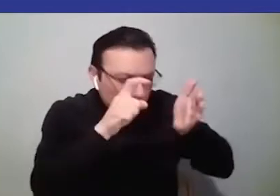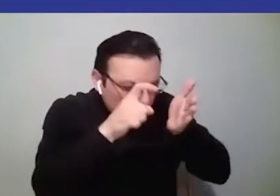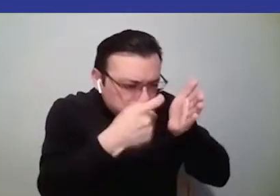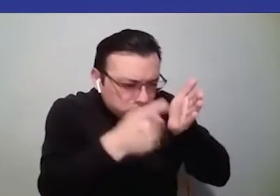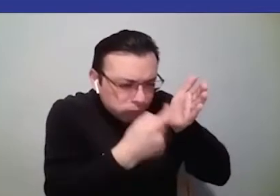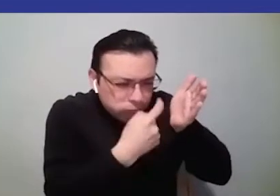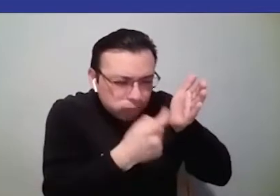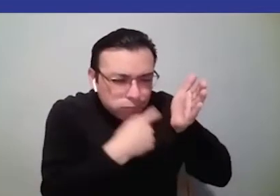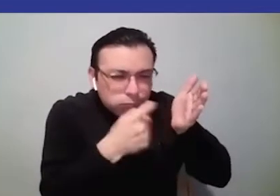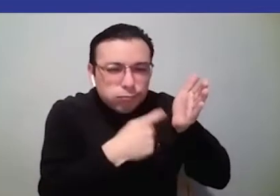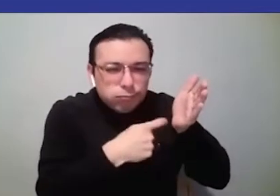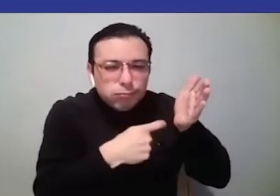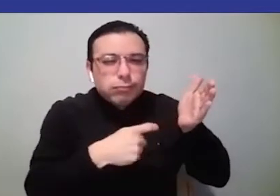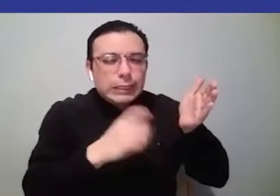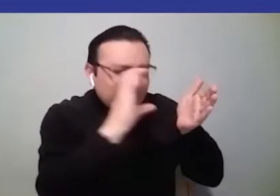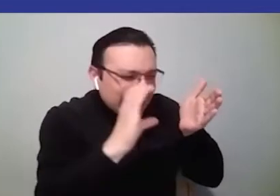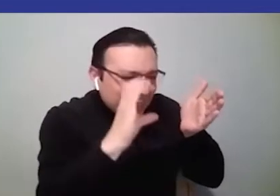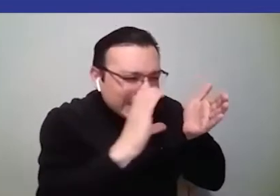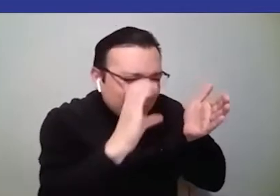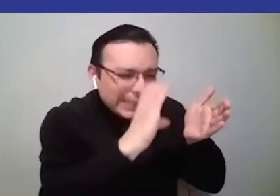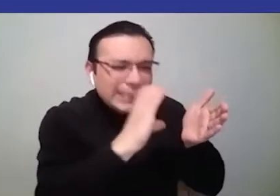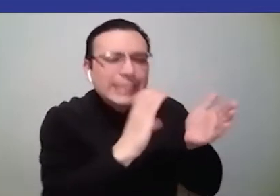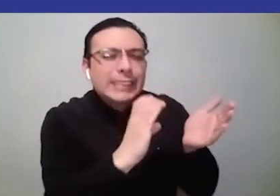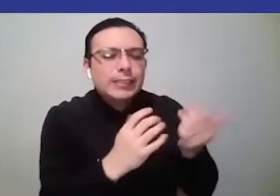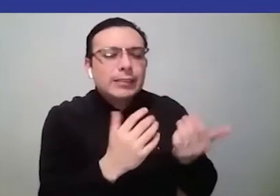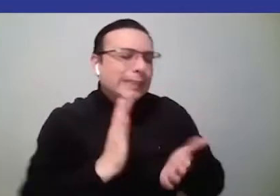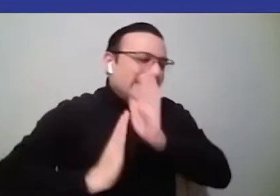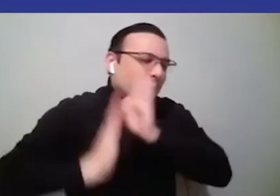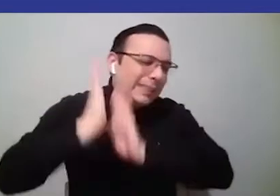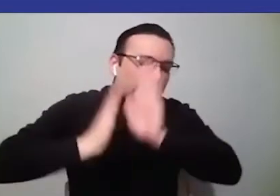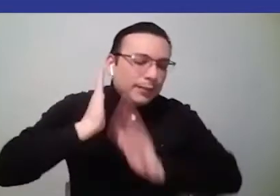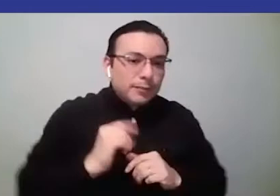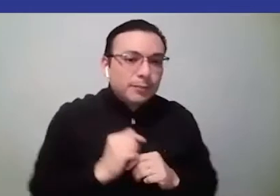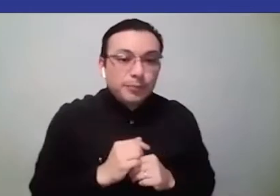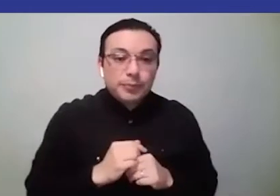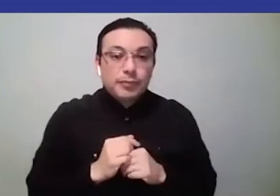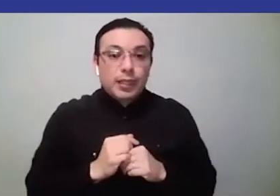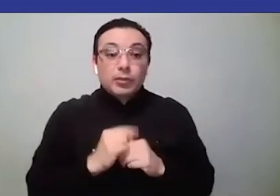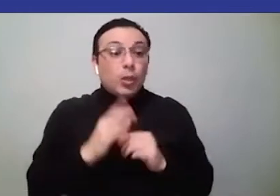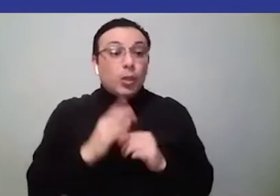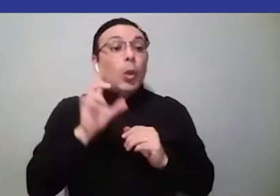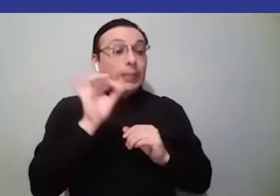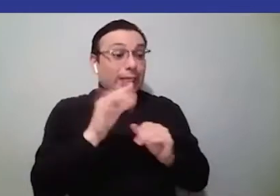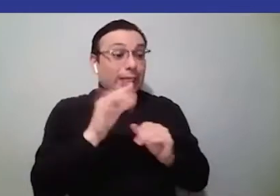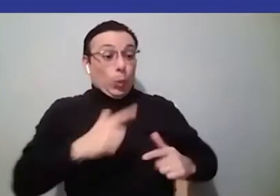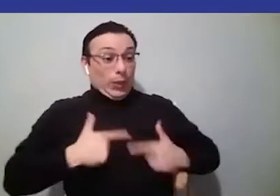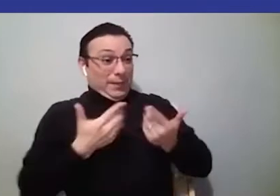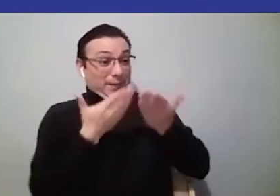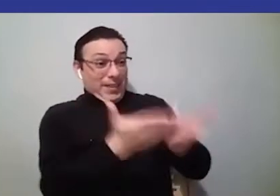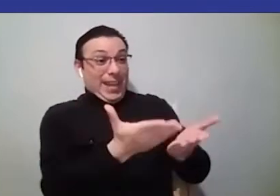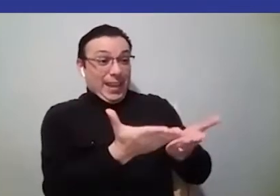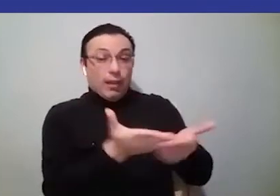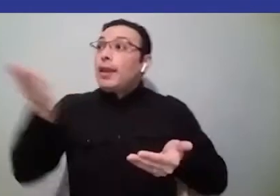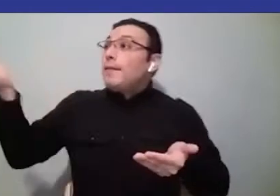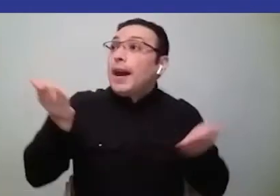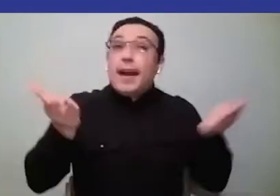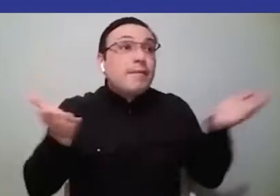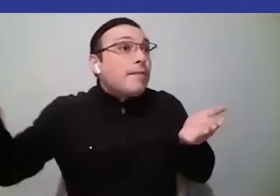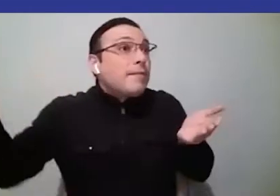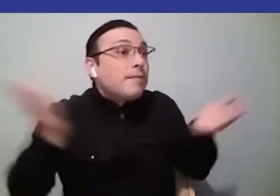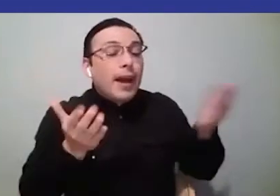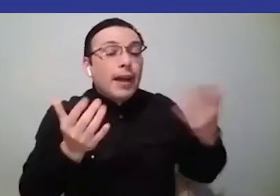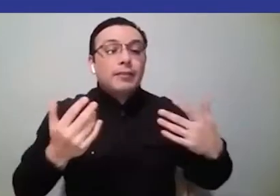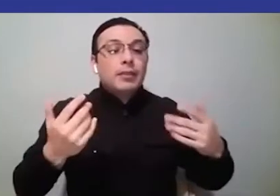And community members and invited relatives of community members, such as myself and other Yupik artists, have